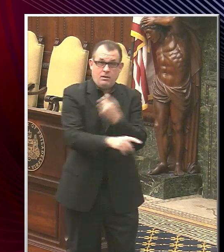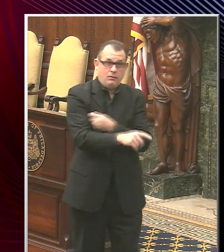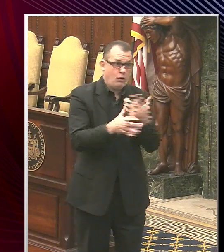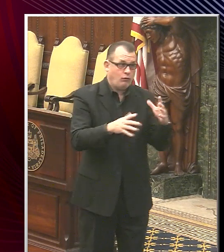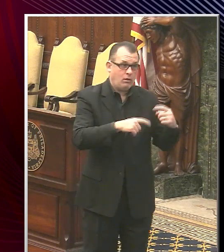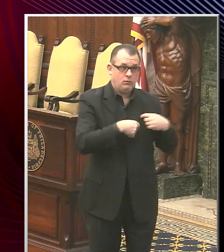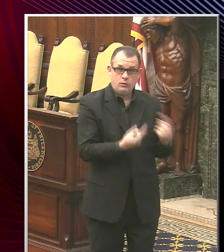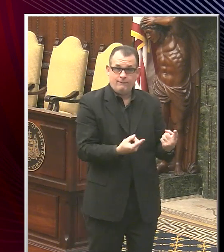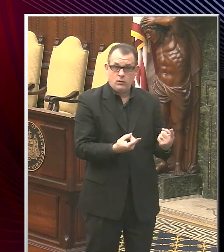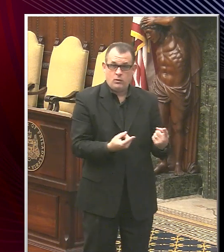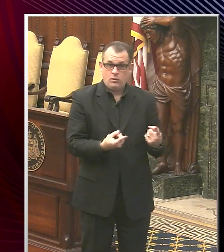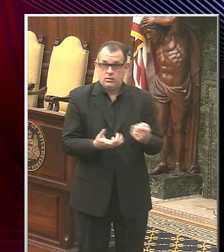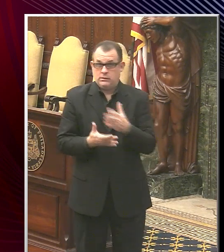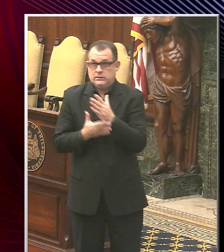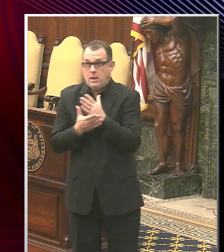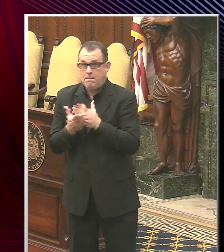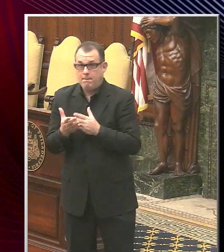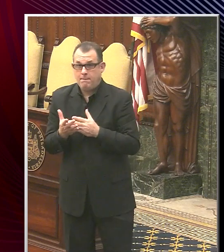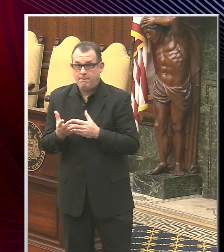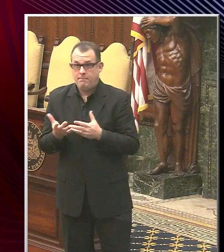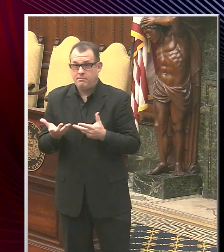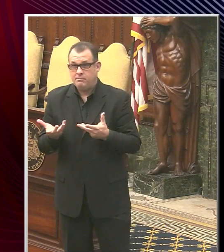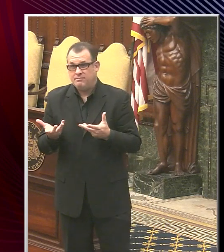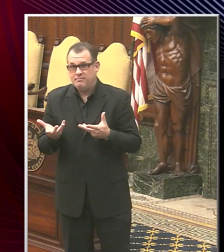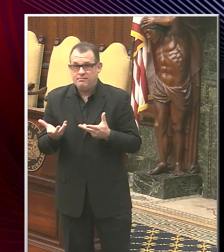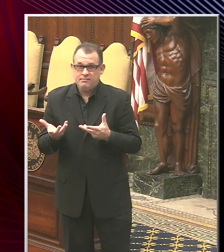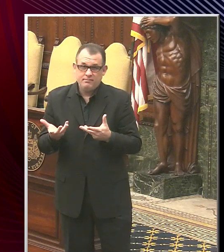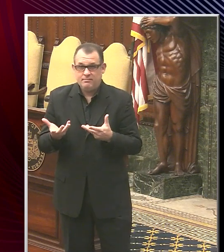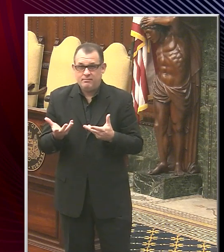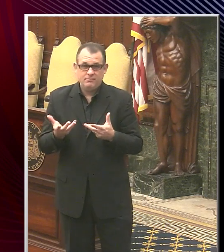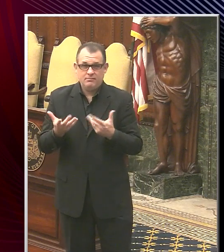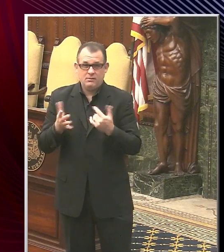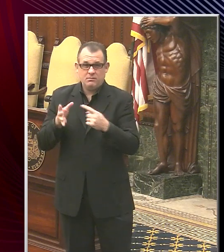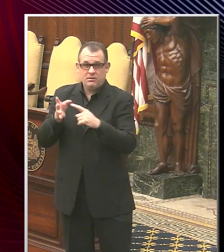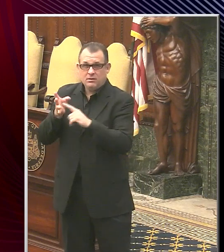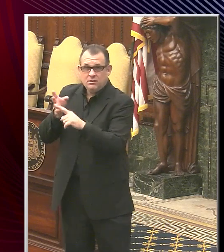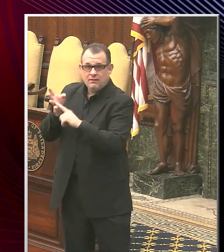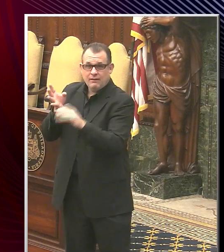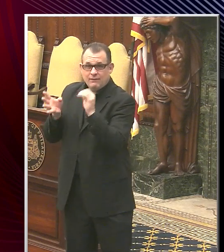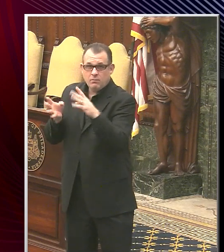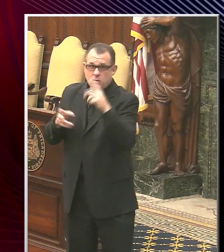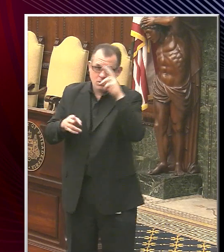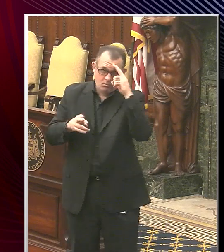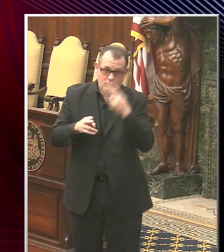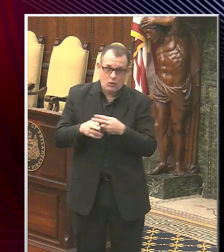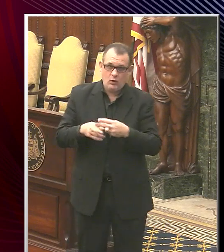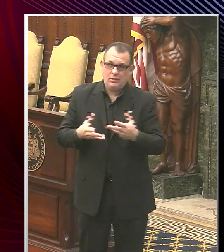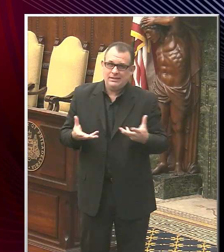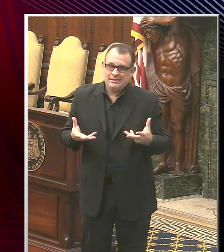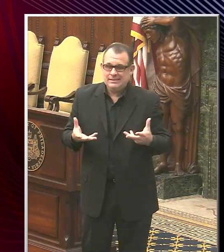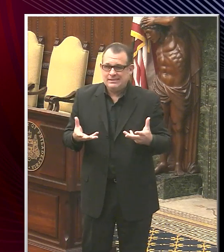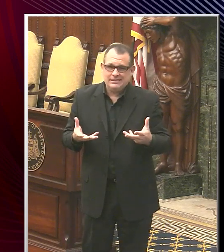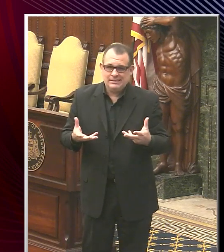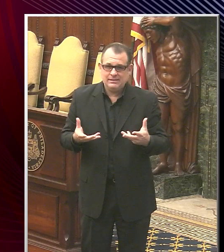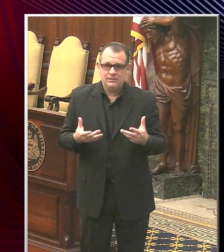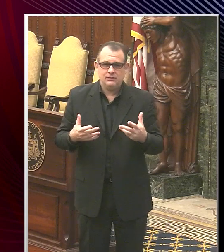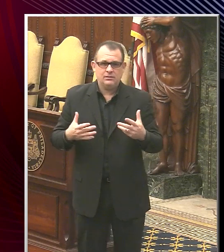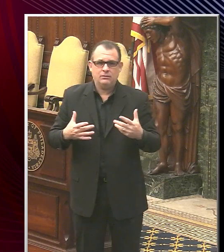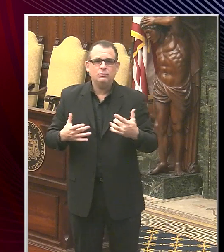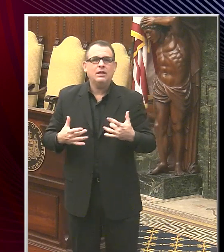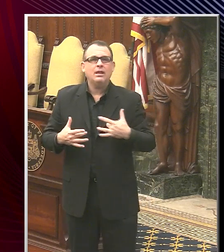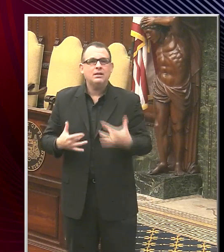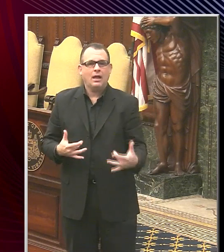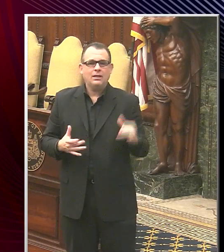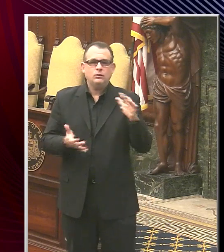getting the vaccine late February, early March, what's the likelihood of schools returning back to